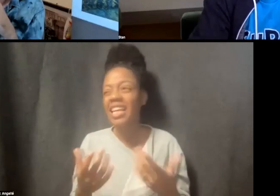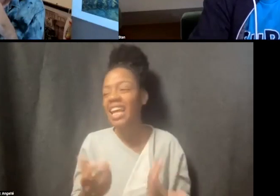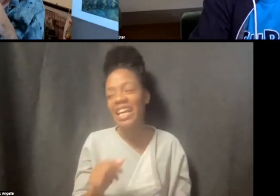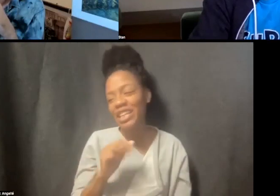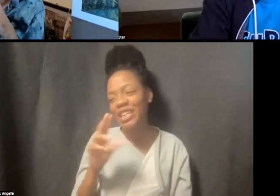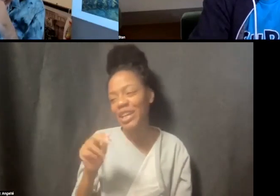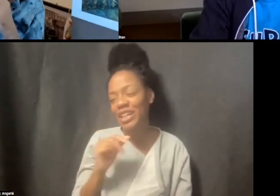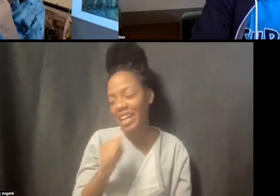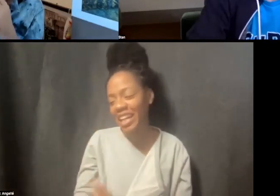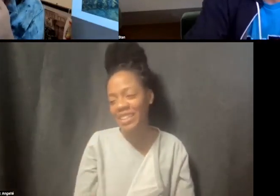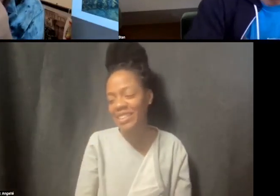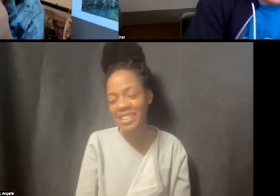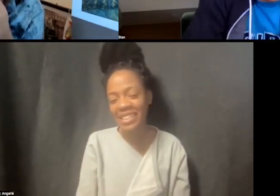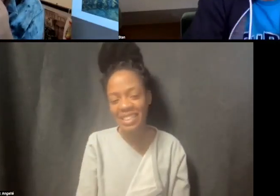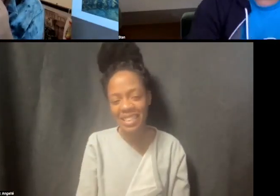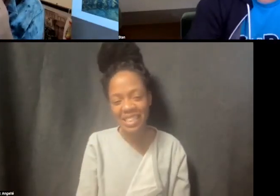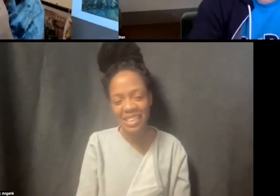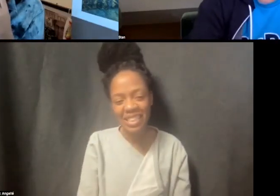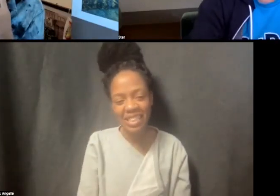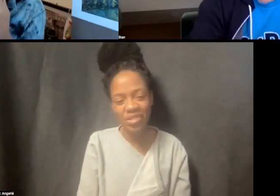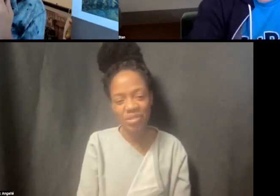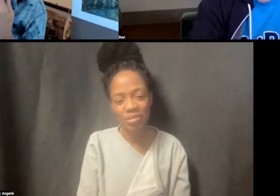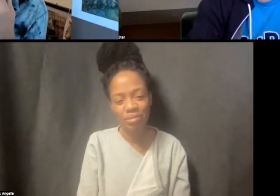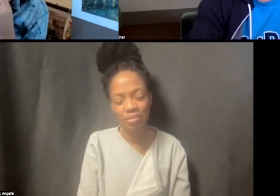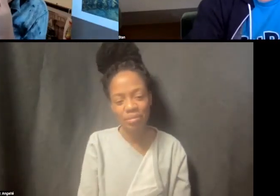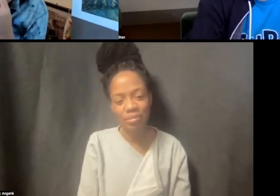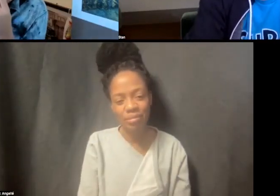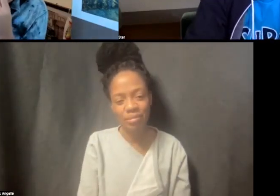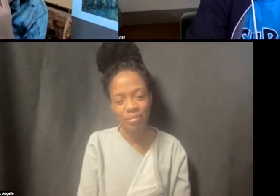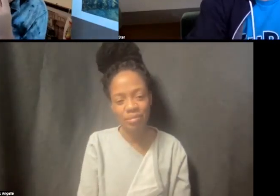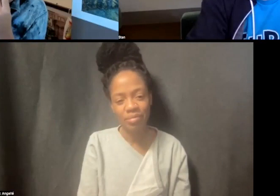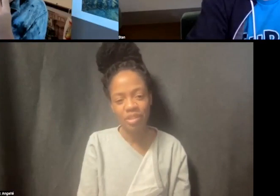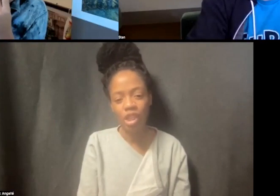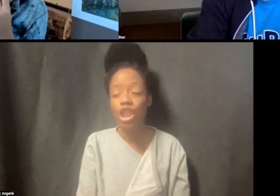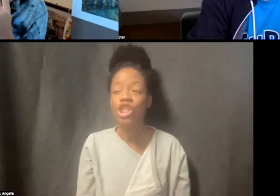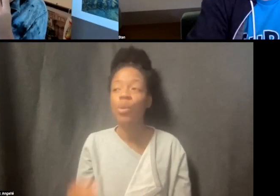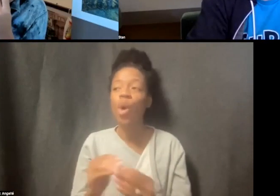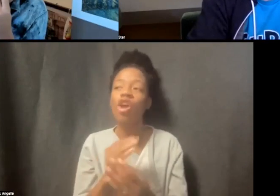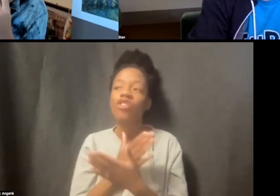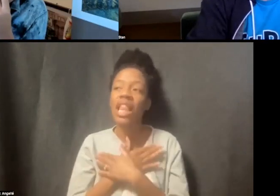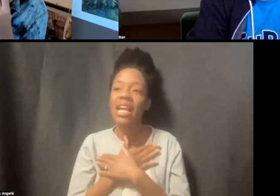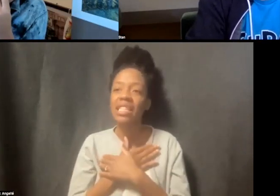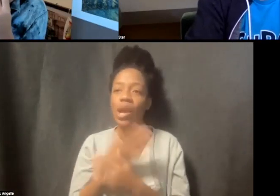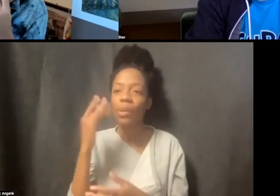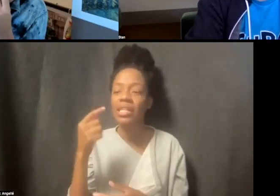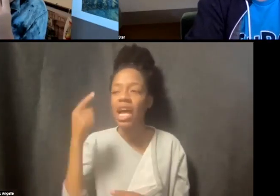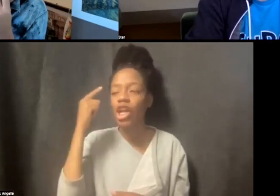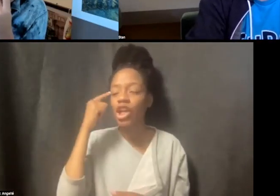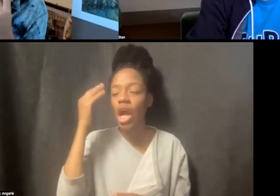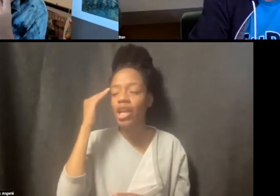doesn't. No, it doesn't. It just, it was very relaxing because I knew they thought I was funny or